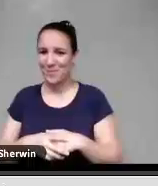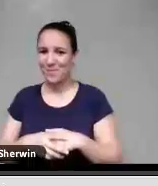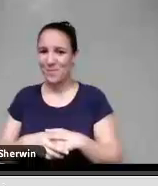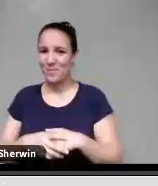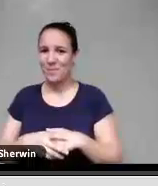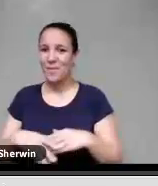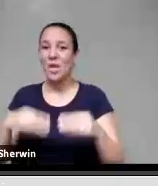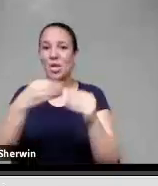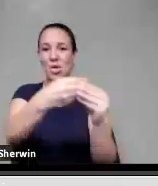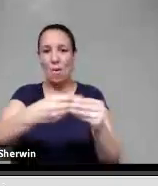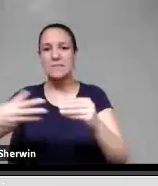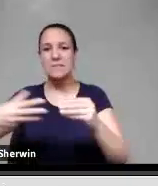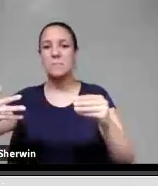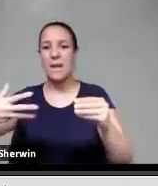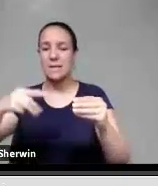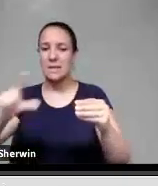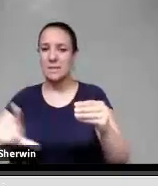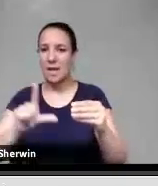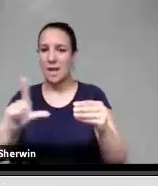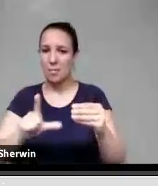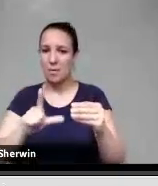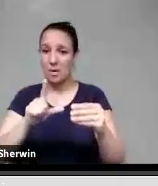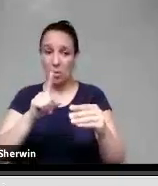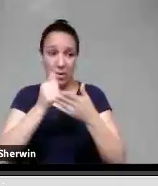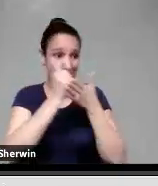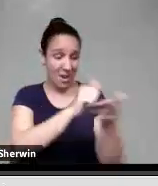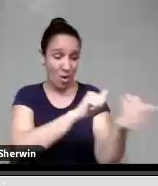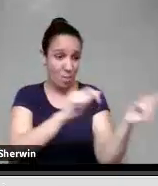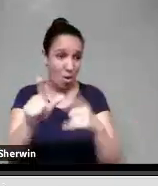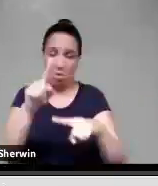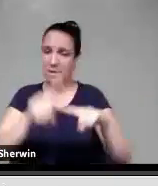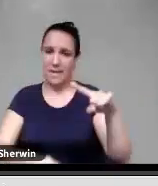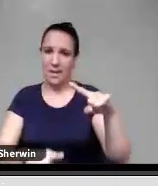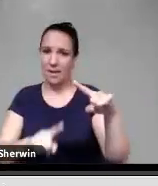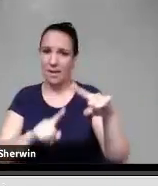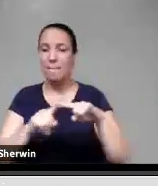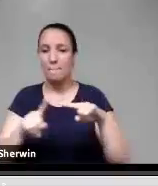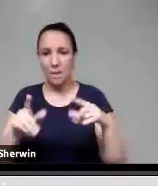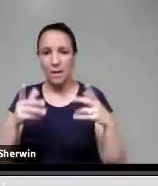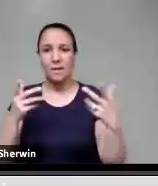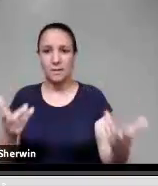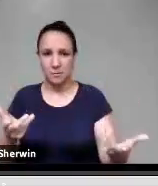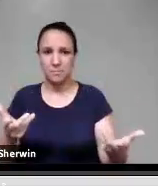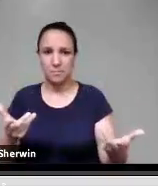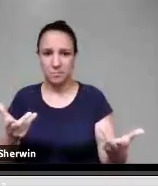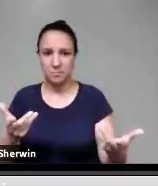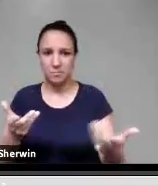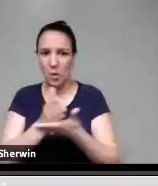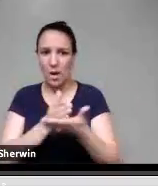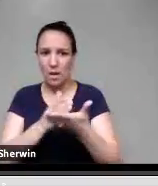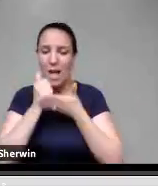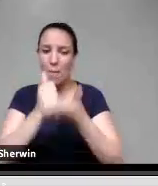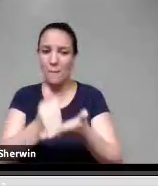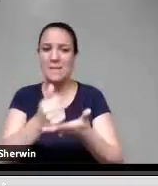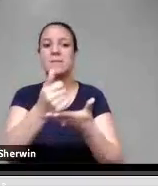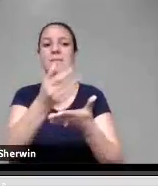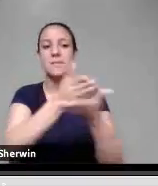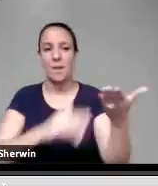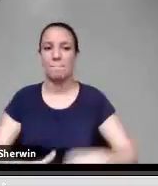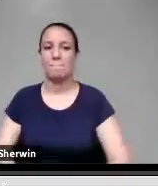serve every individual in our community, although, as I said, we do have things that would serve them, but that our vision now